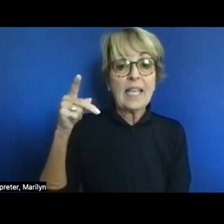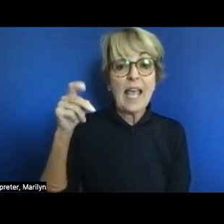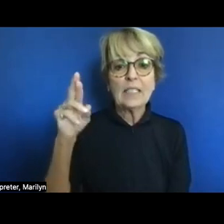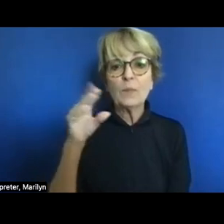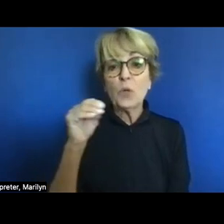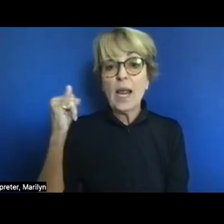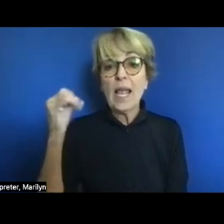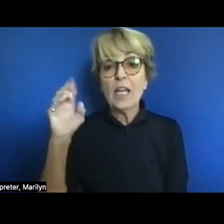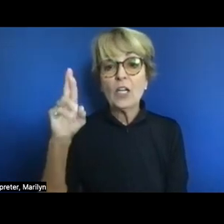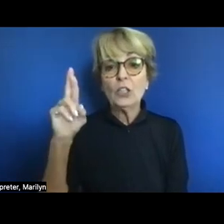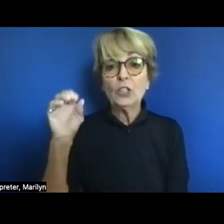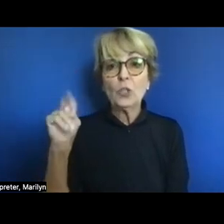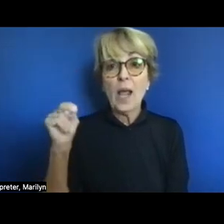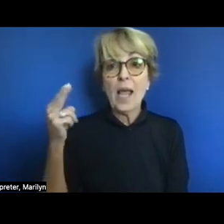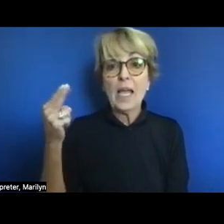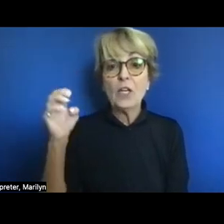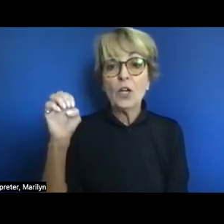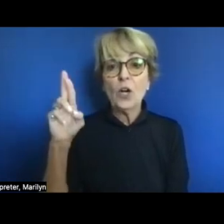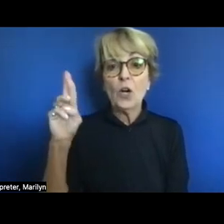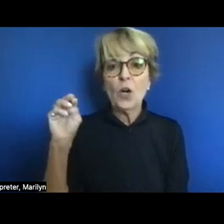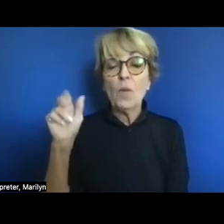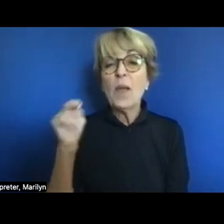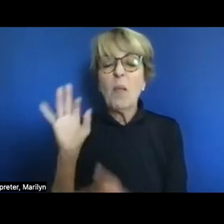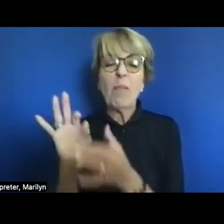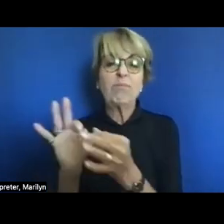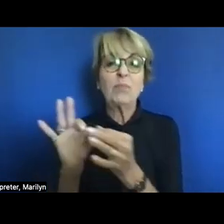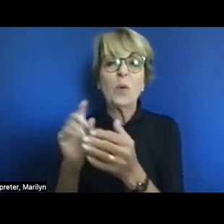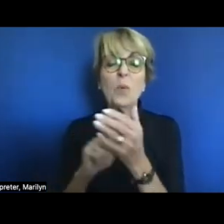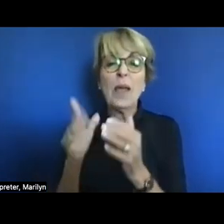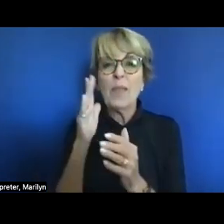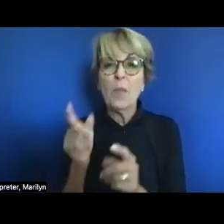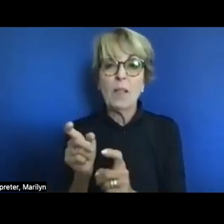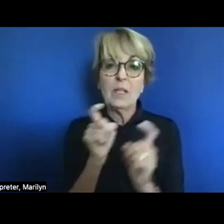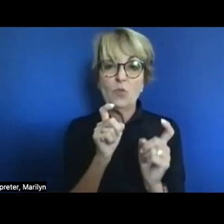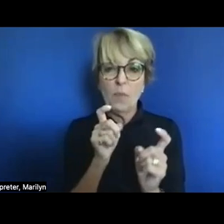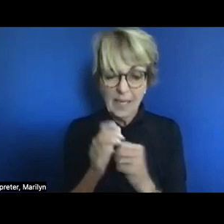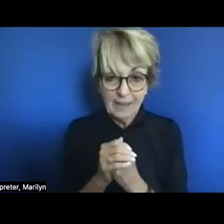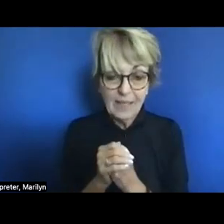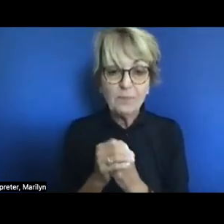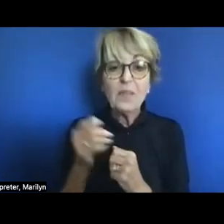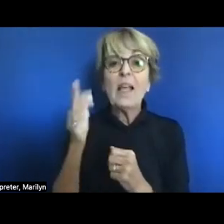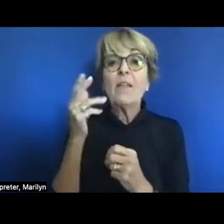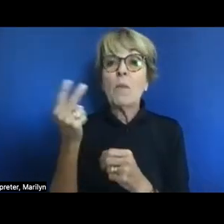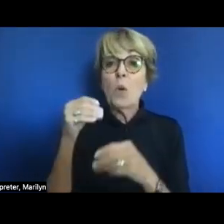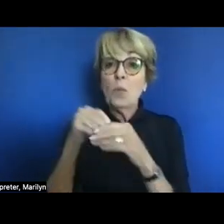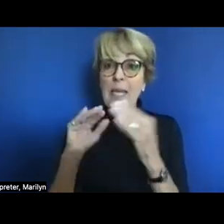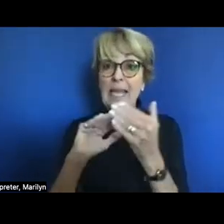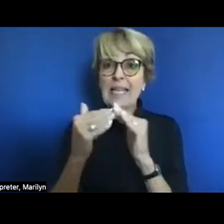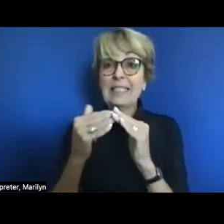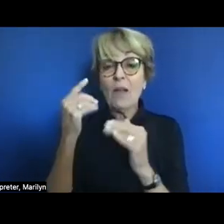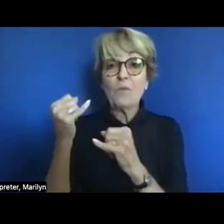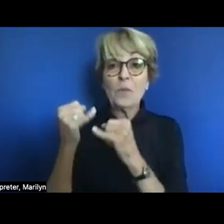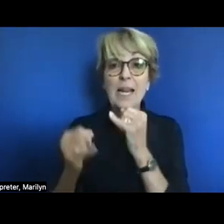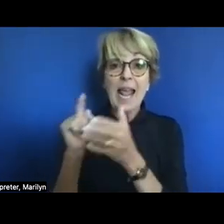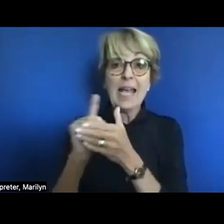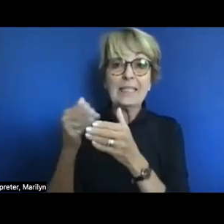are going to talk about their what they will be contributing to the site. So they both will be in town for the last weekend of